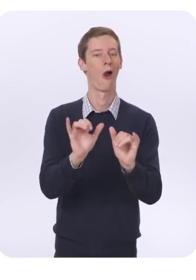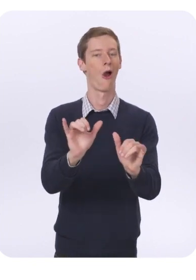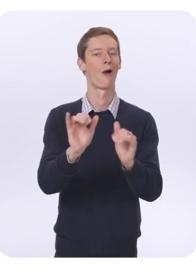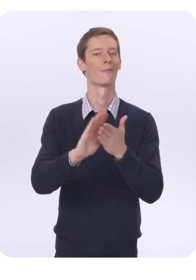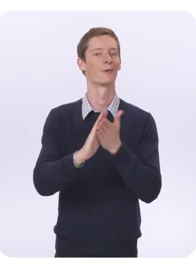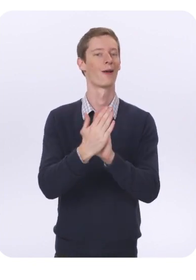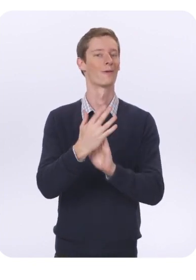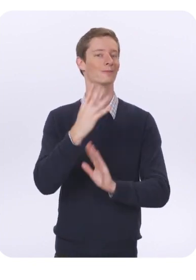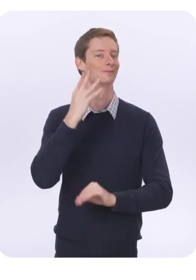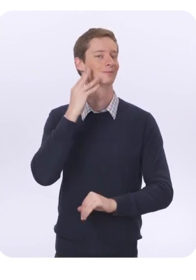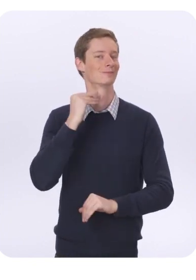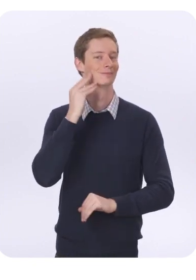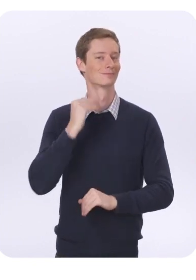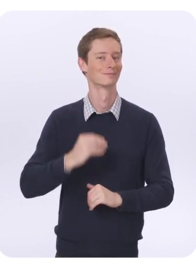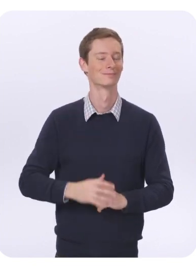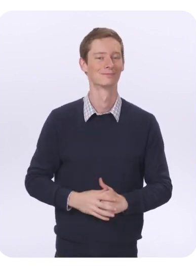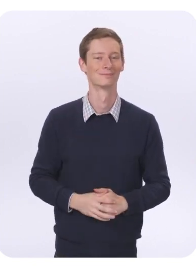experience.